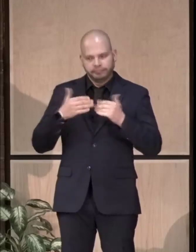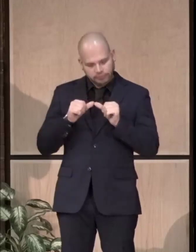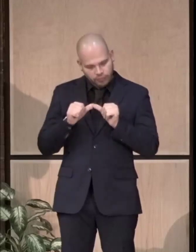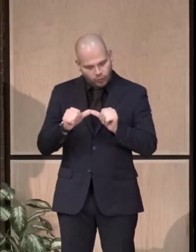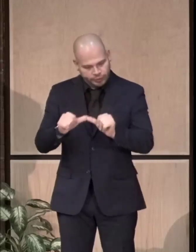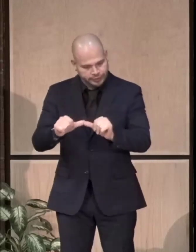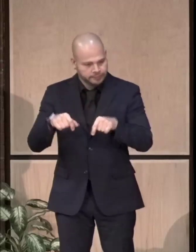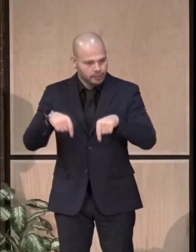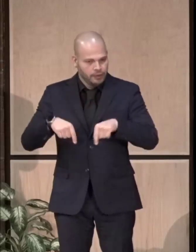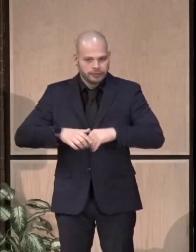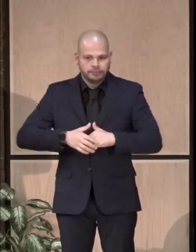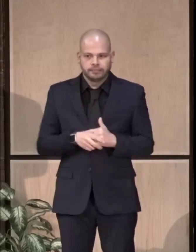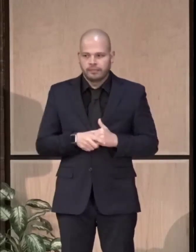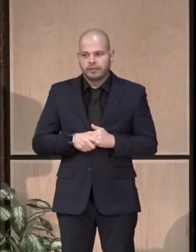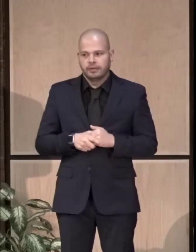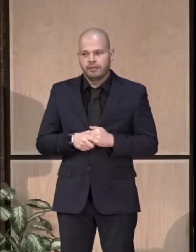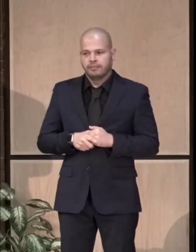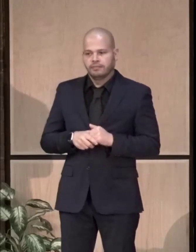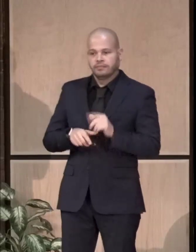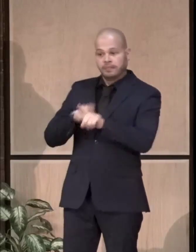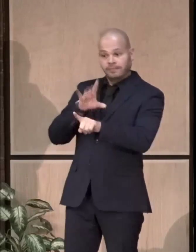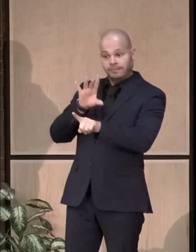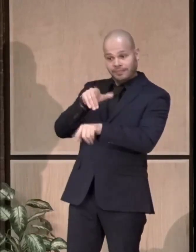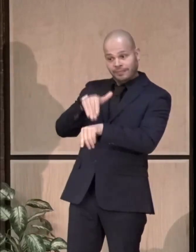Send a similar letter in September